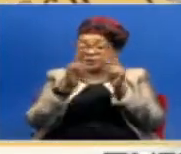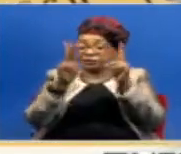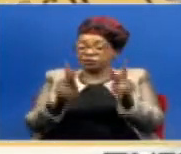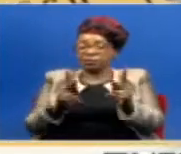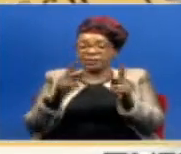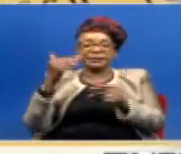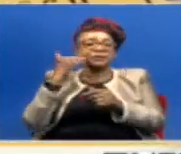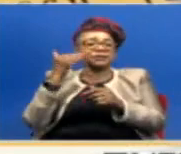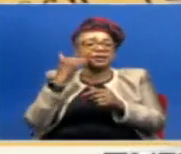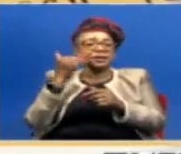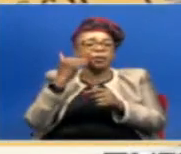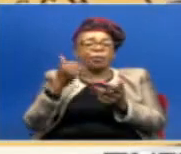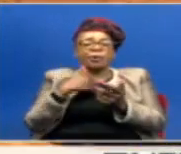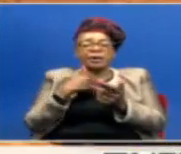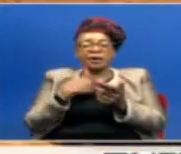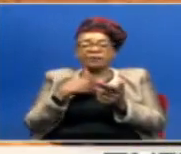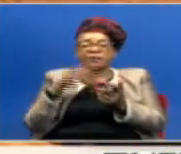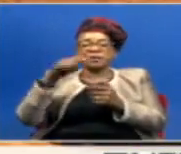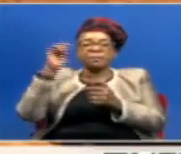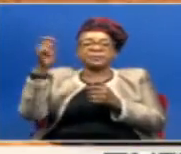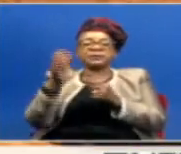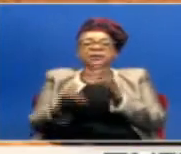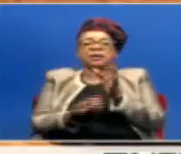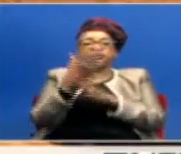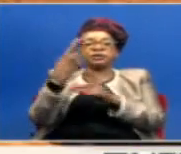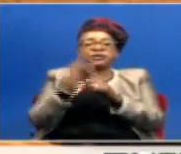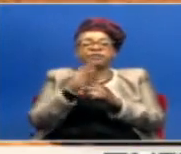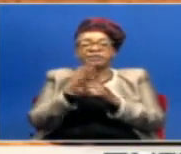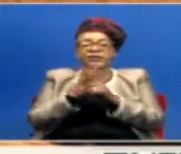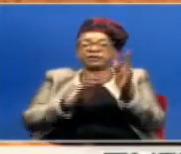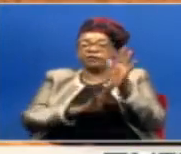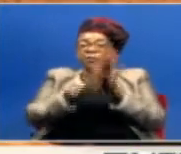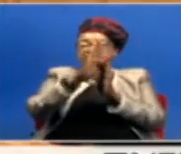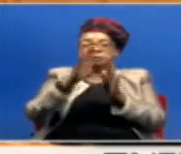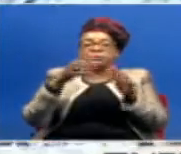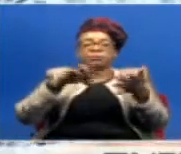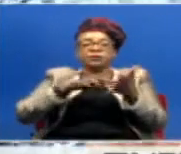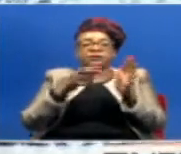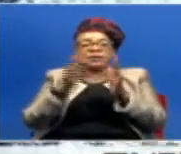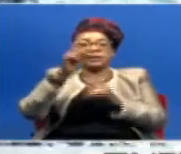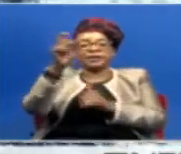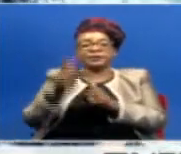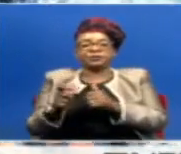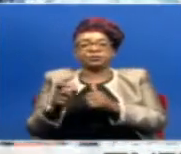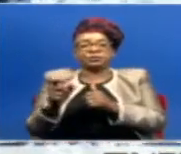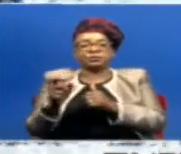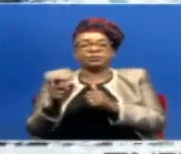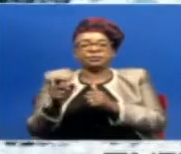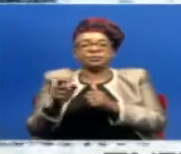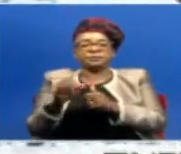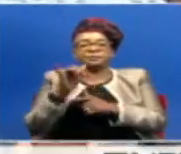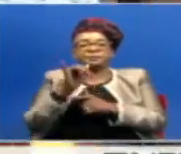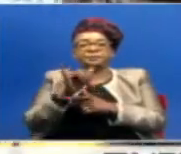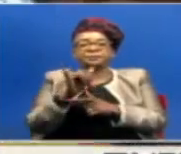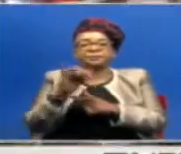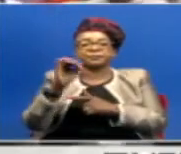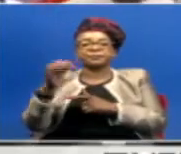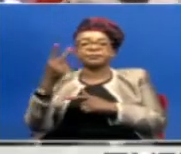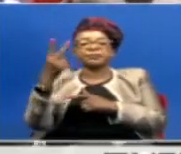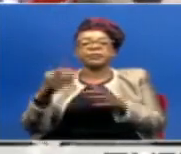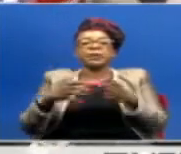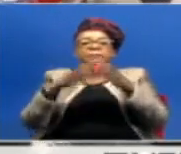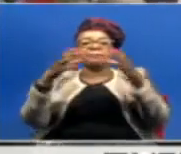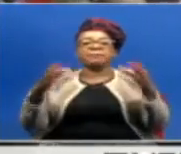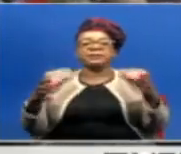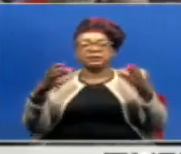the president launch a number of development projects in the region. This is the second major and extensive